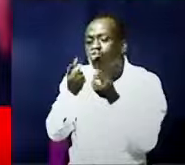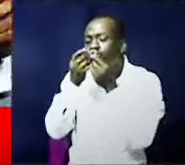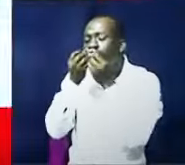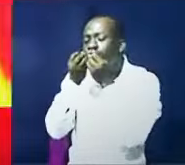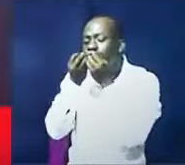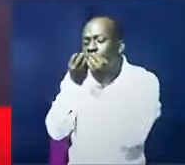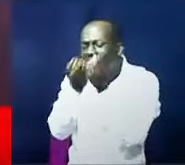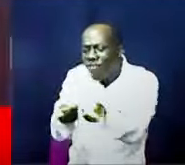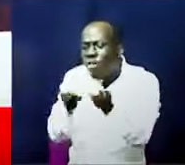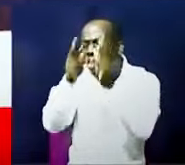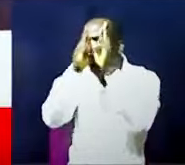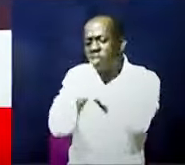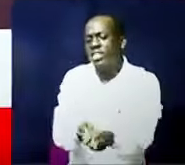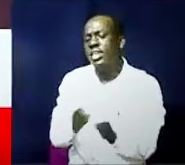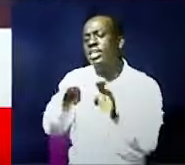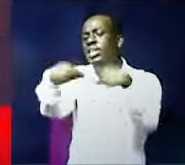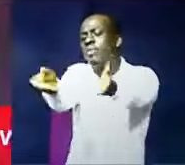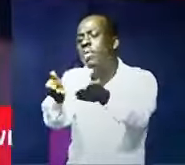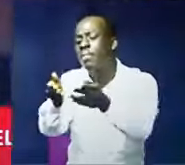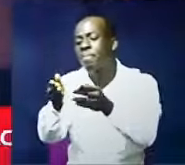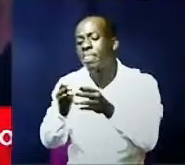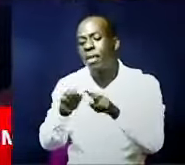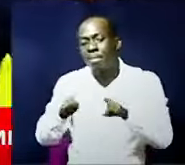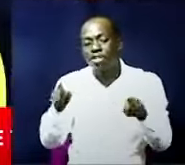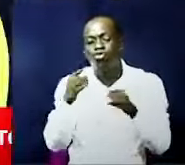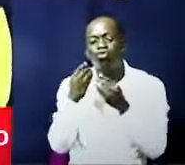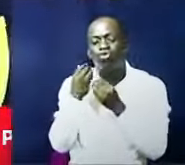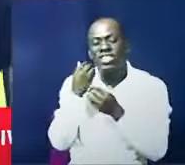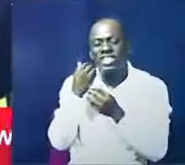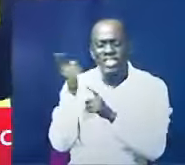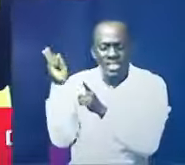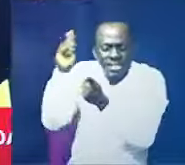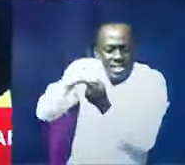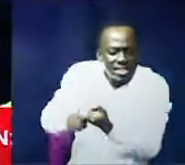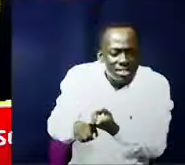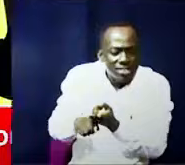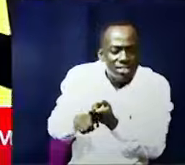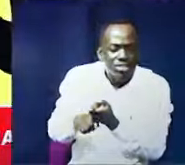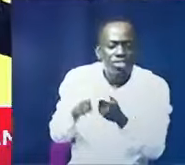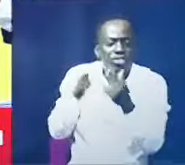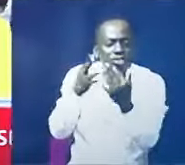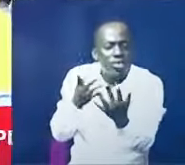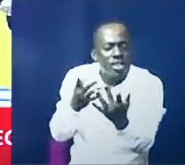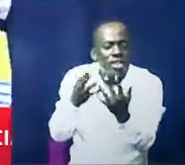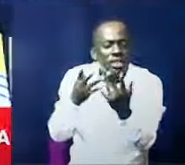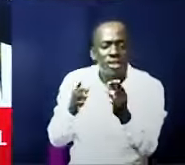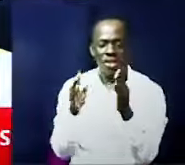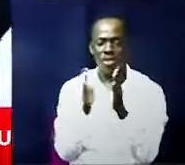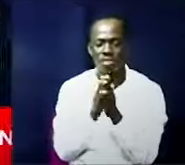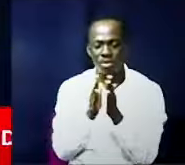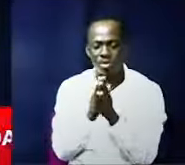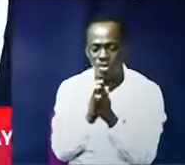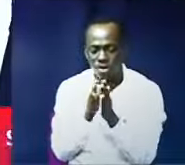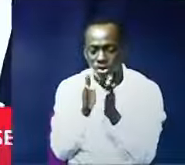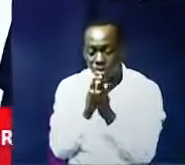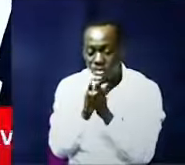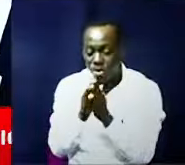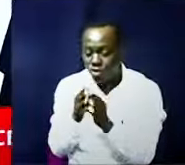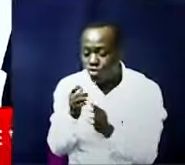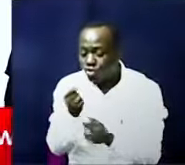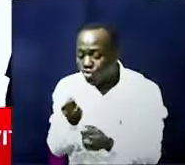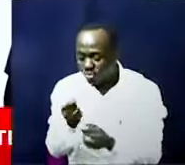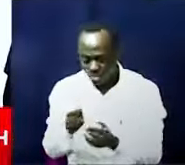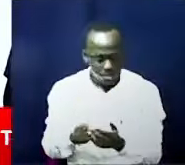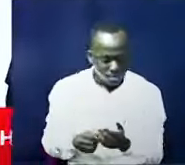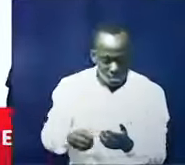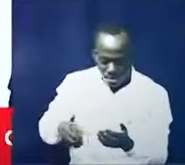funenim. And so obi foforo e wa bonte a wati na ajin. So this kind of things we do, it is an nyama bi